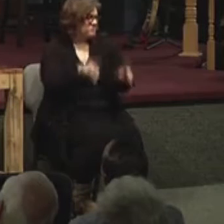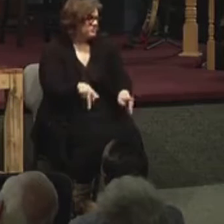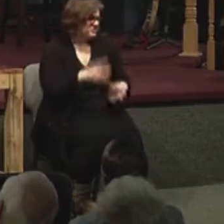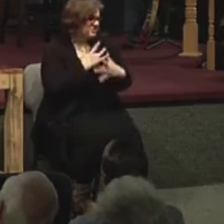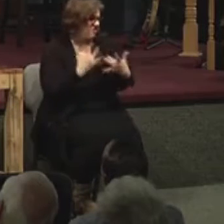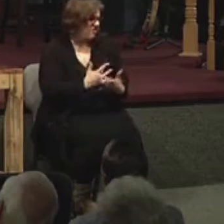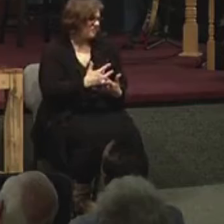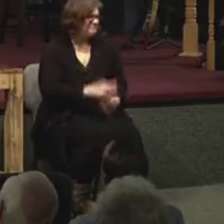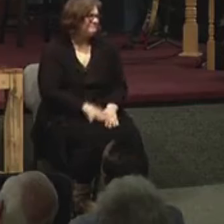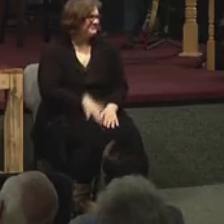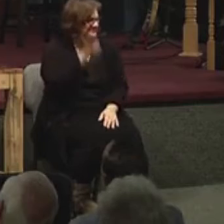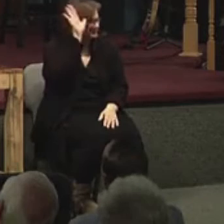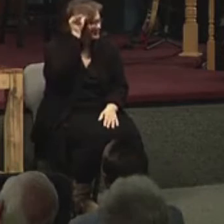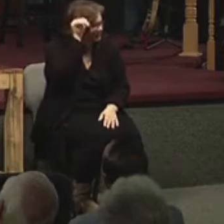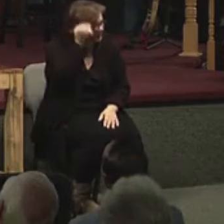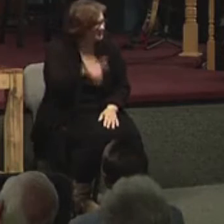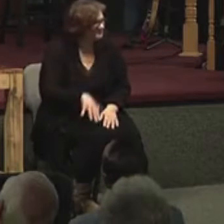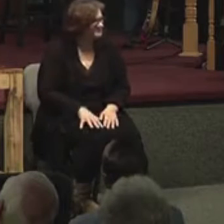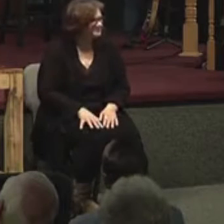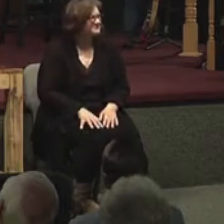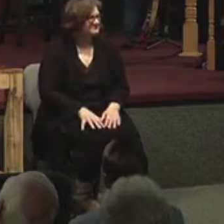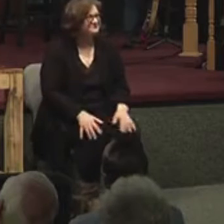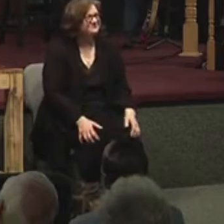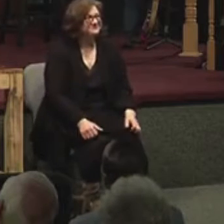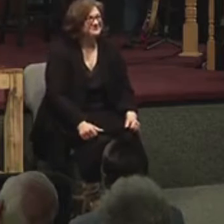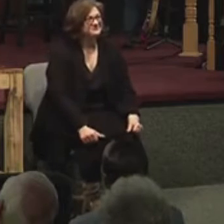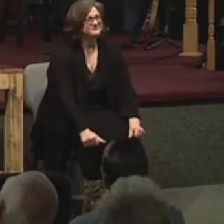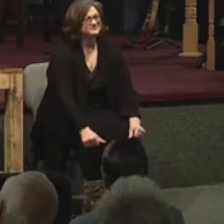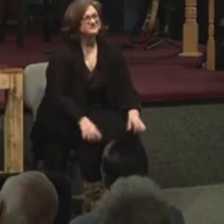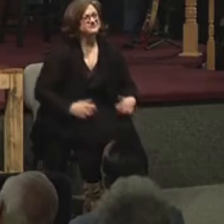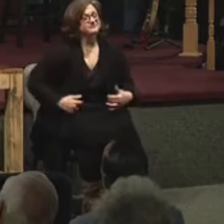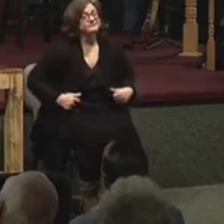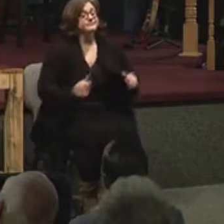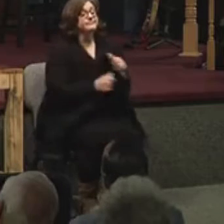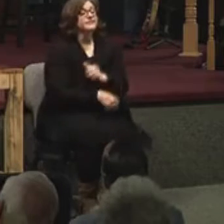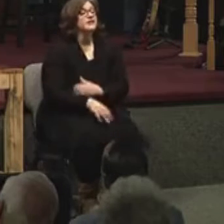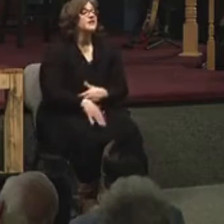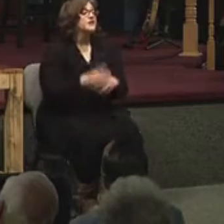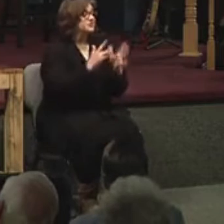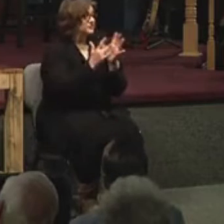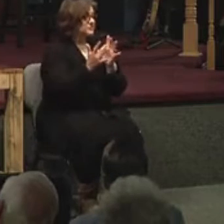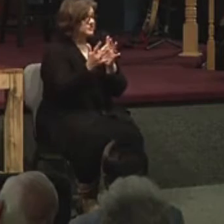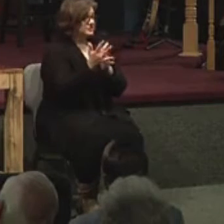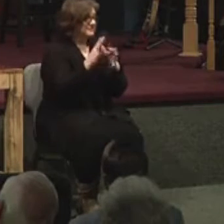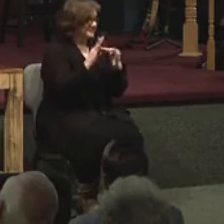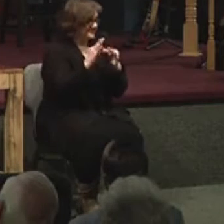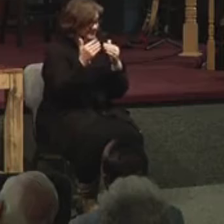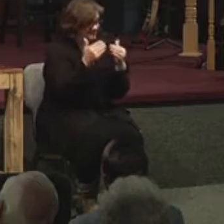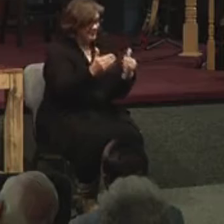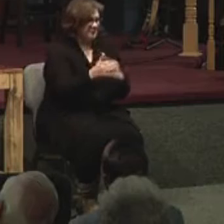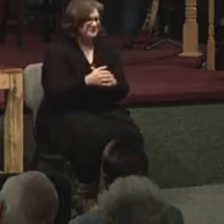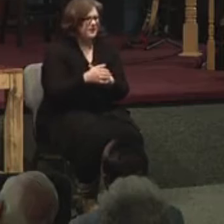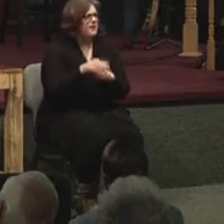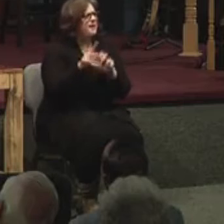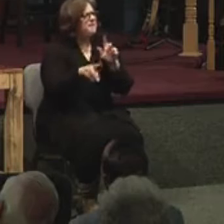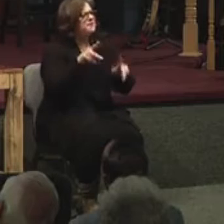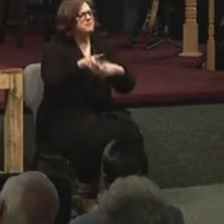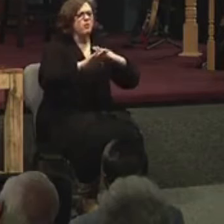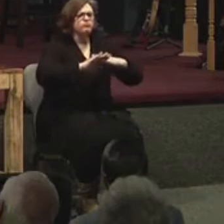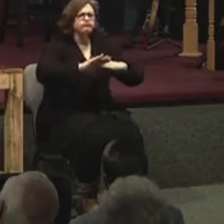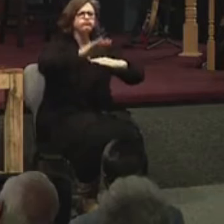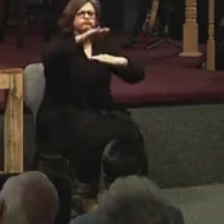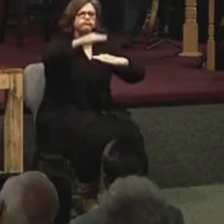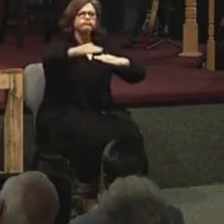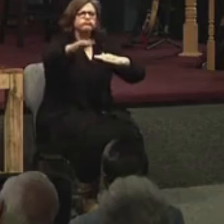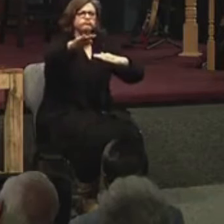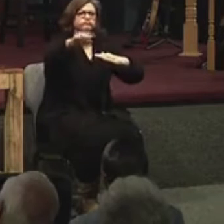Verse 13, Jesus said, those on the rocky ground are the ones who receive the word with joy when they hear it, but